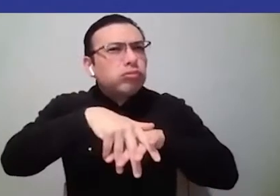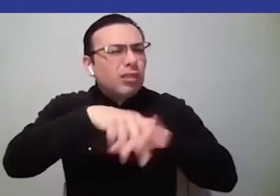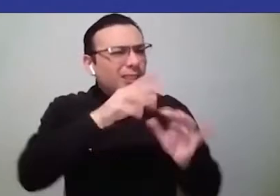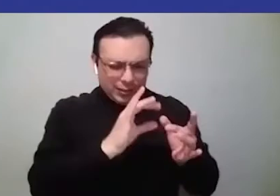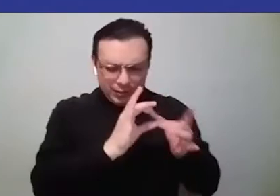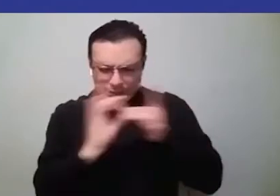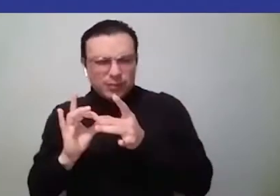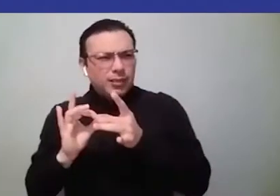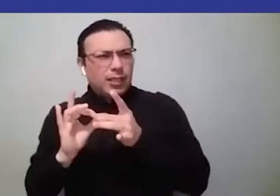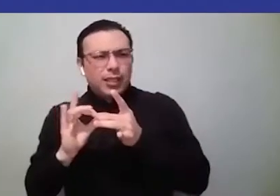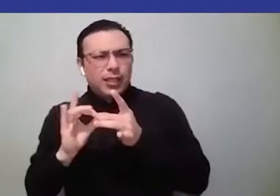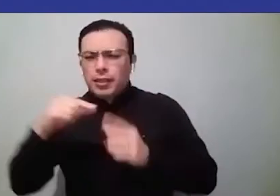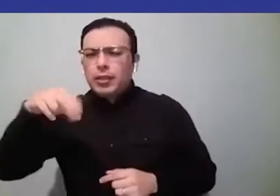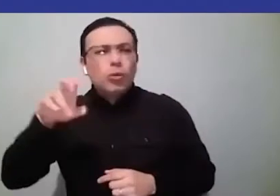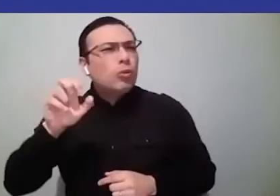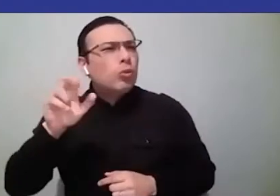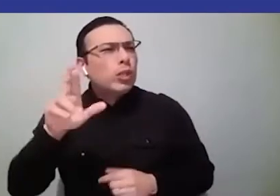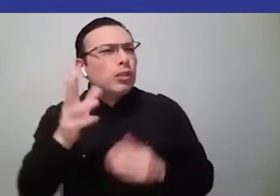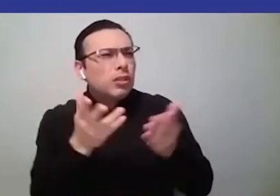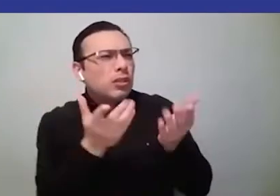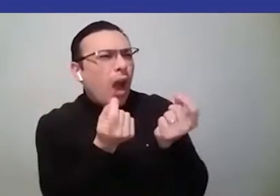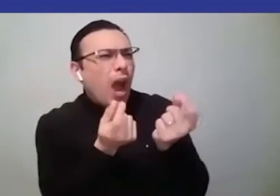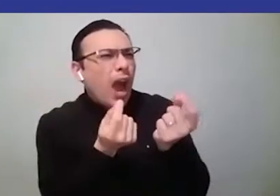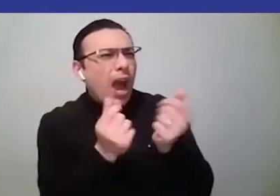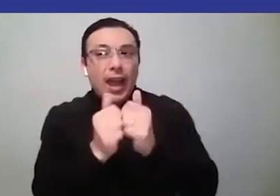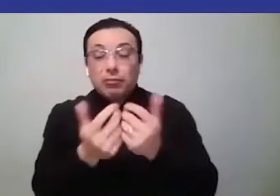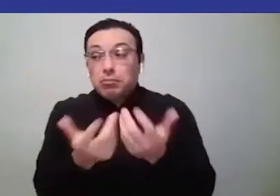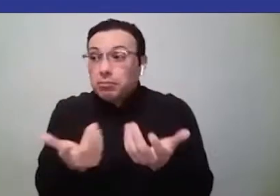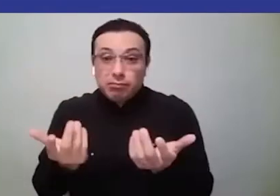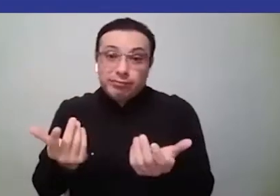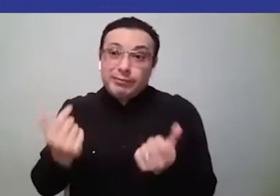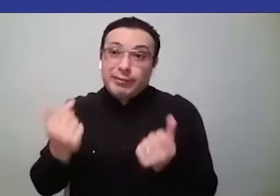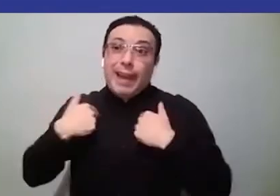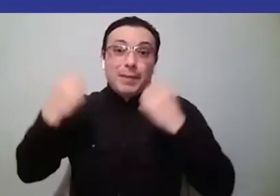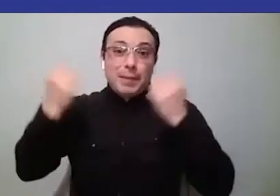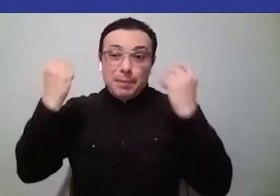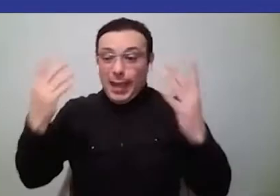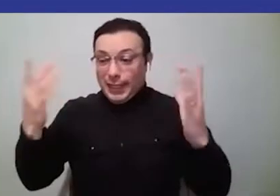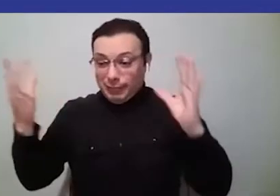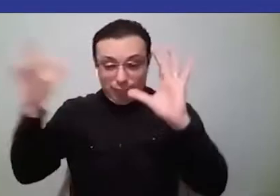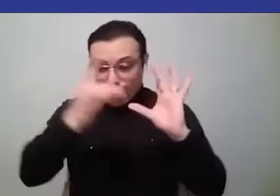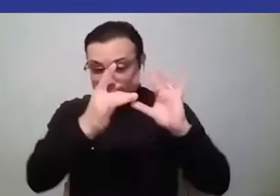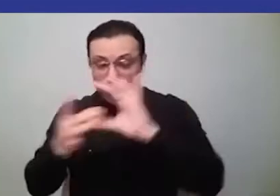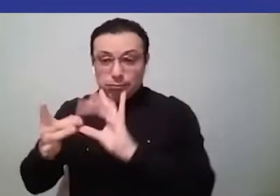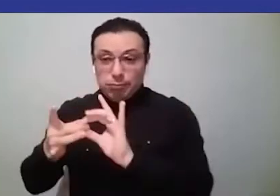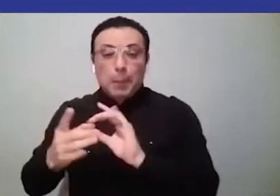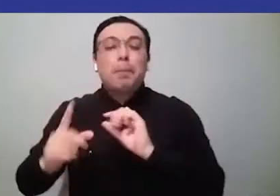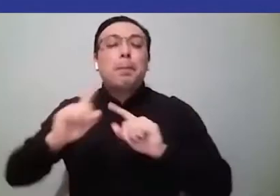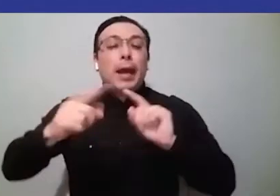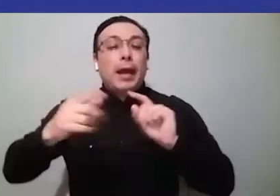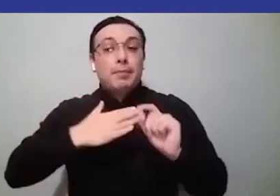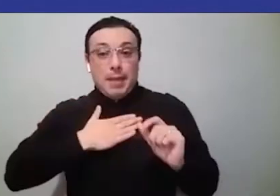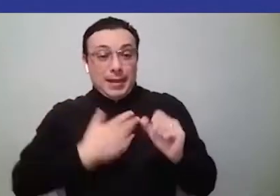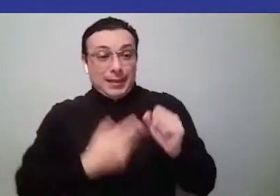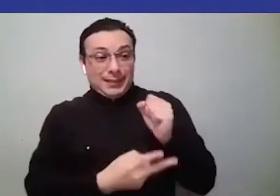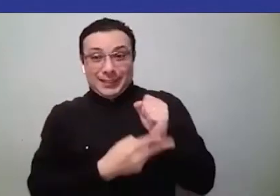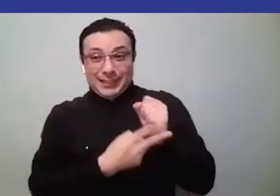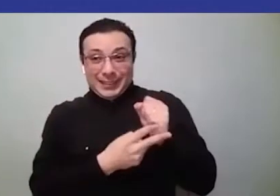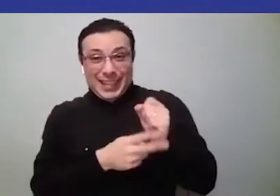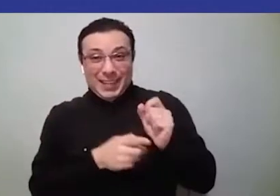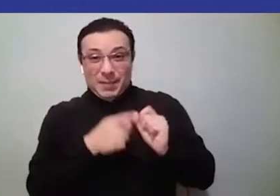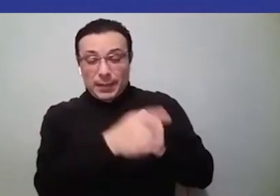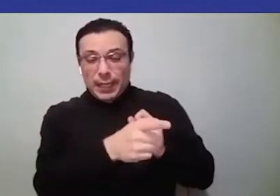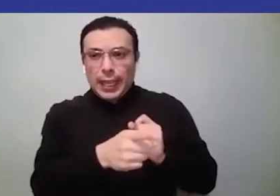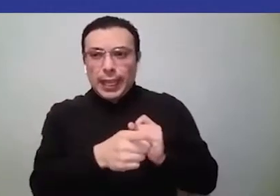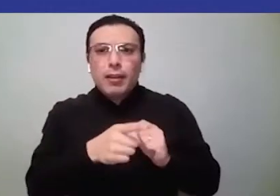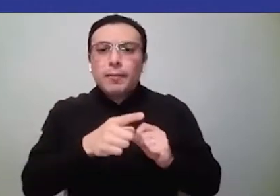be something, but a lot of the collections at the archives are unprocessed. There's this kind of trope that researchers go in and like